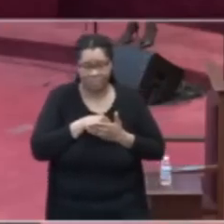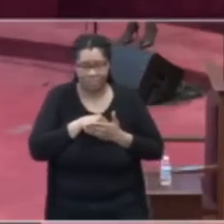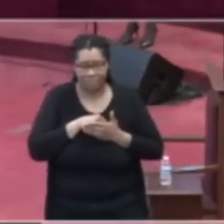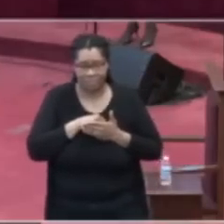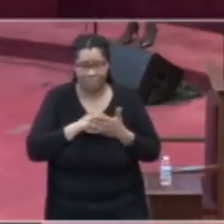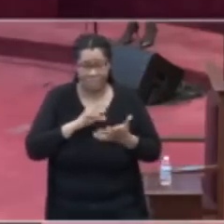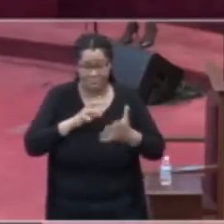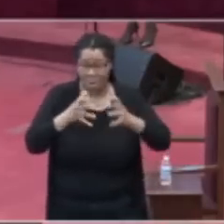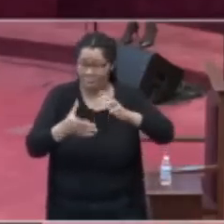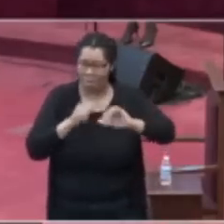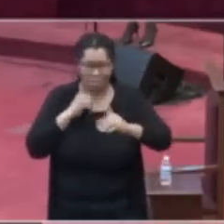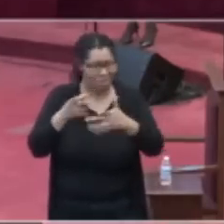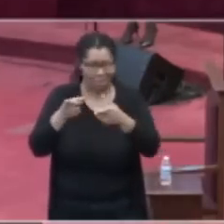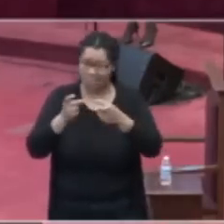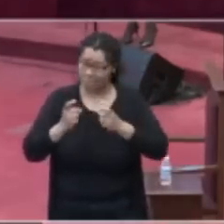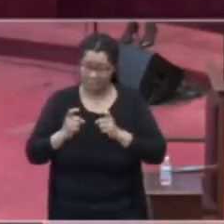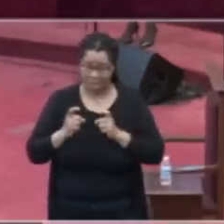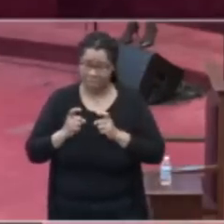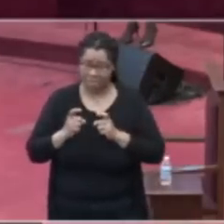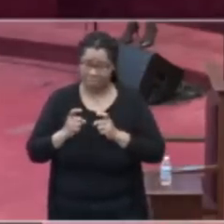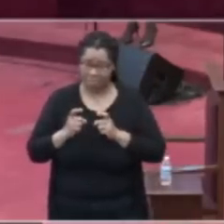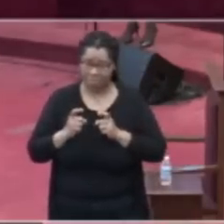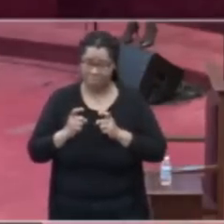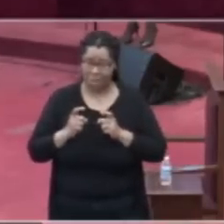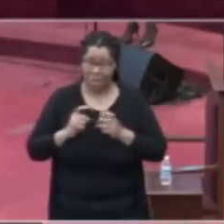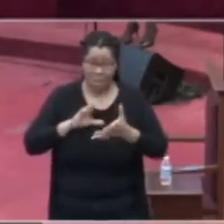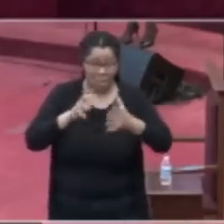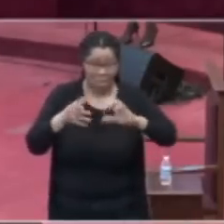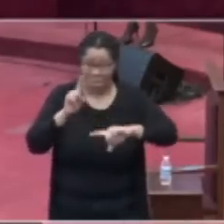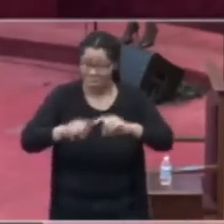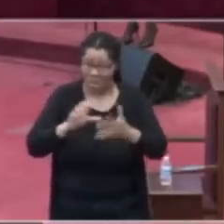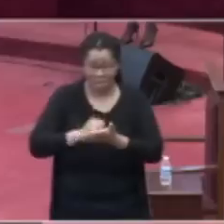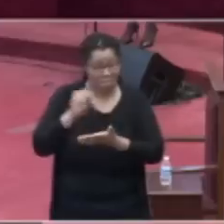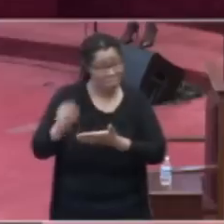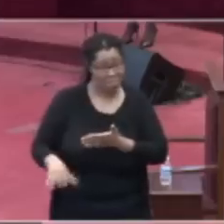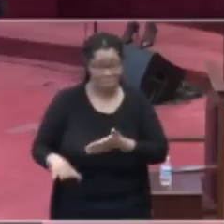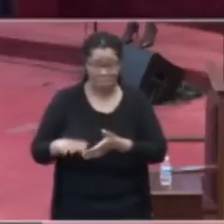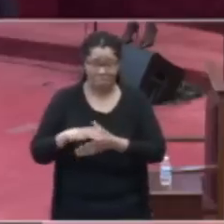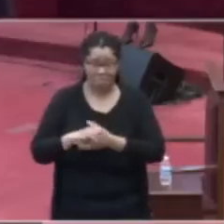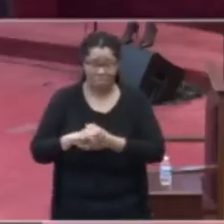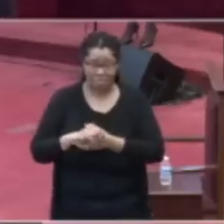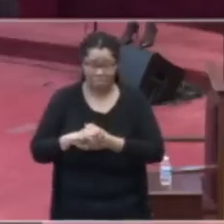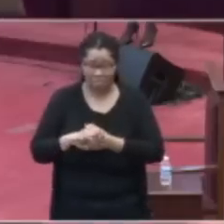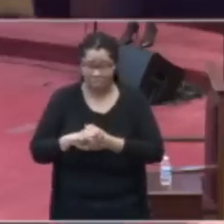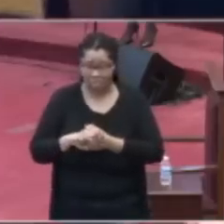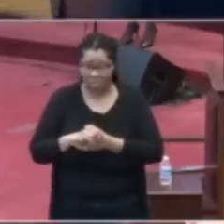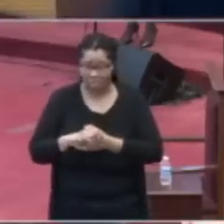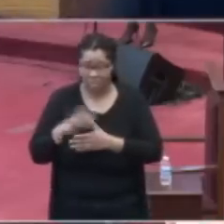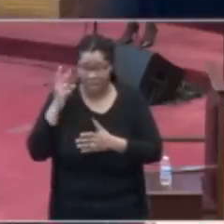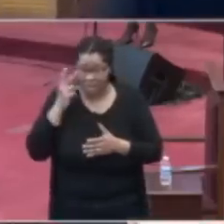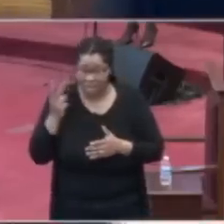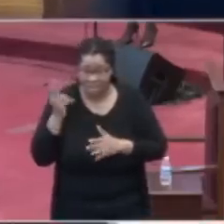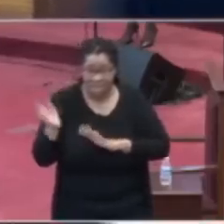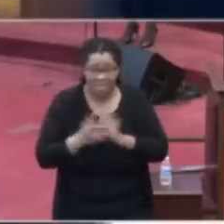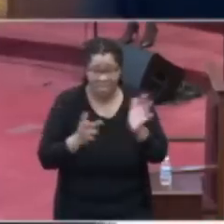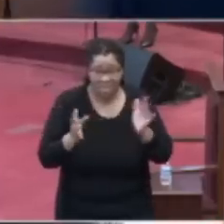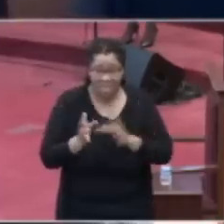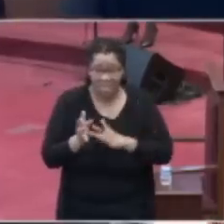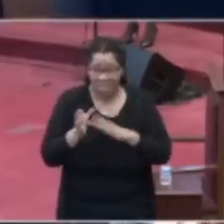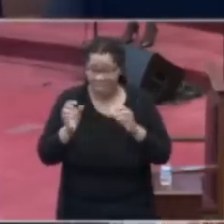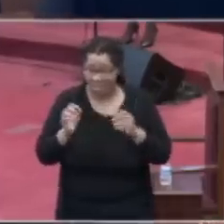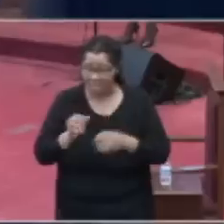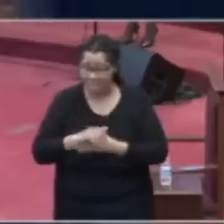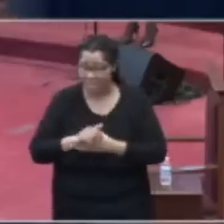the world did not give it, and the world can't take it away. I've watched him open